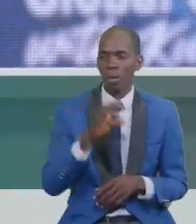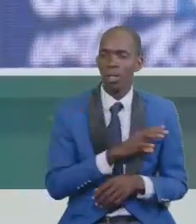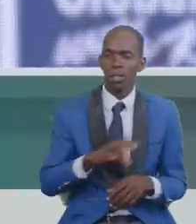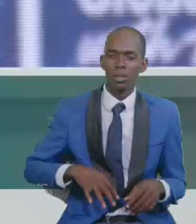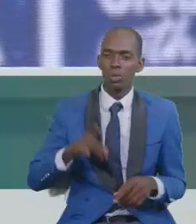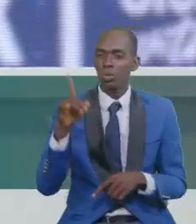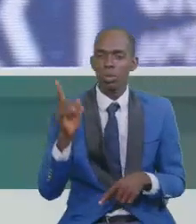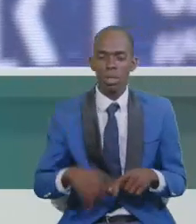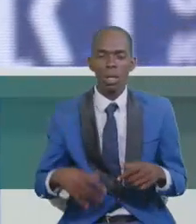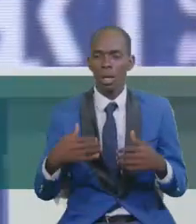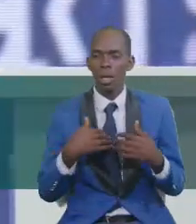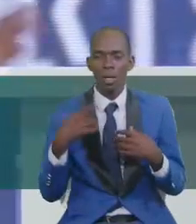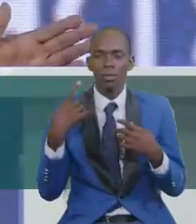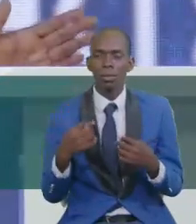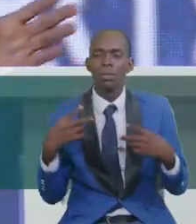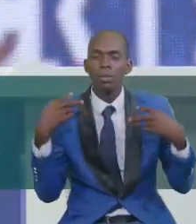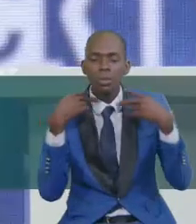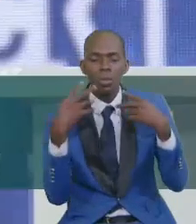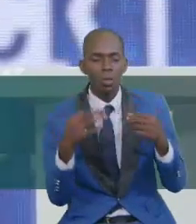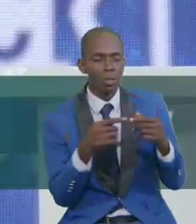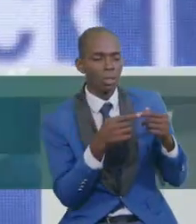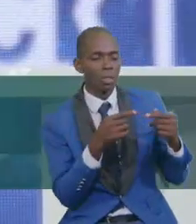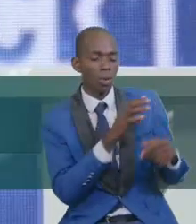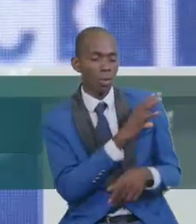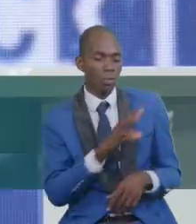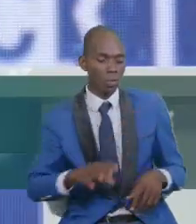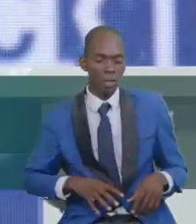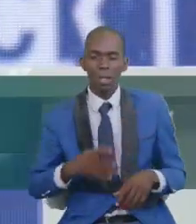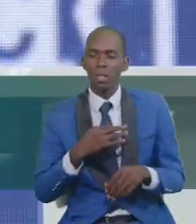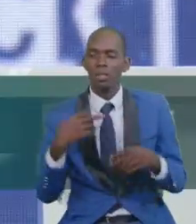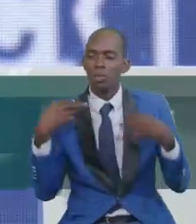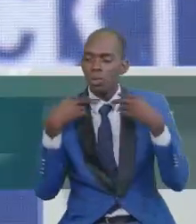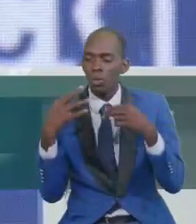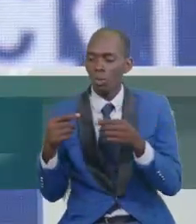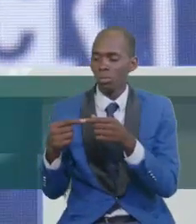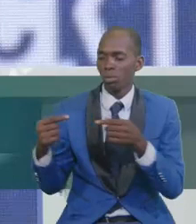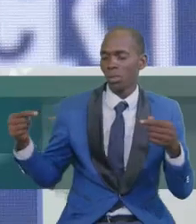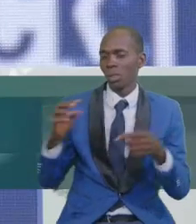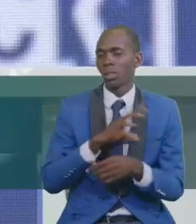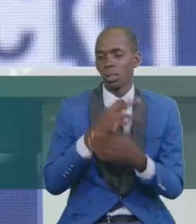the yoke of Christ and the yoke of Antichrist all upon you.